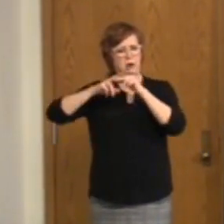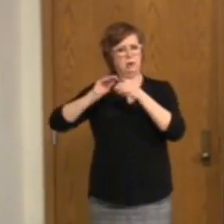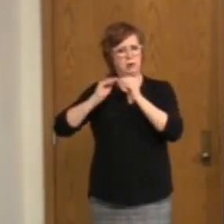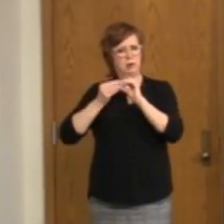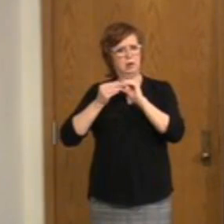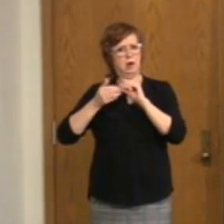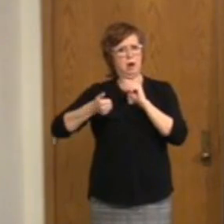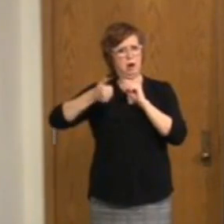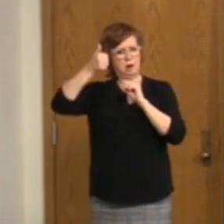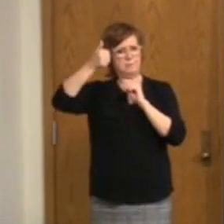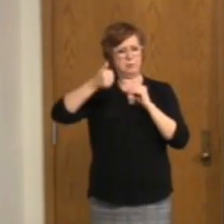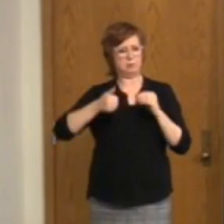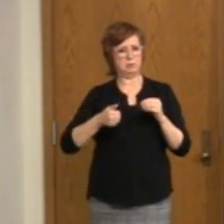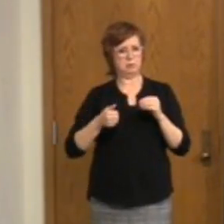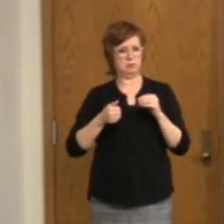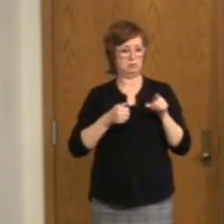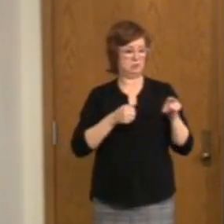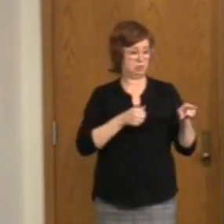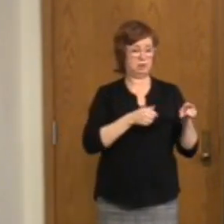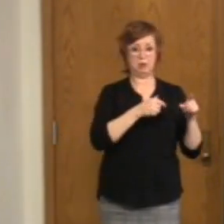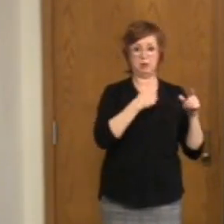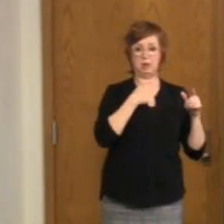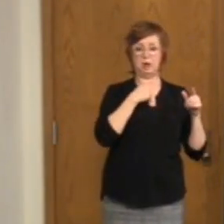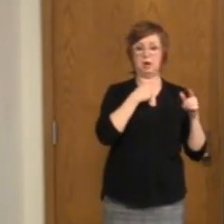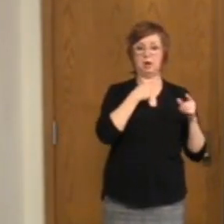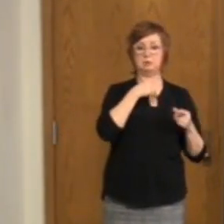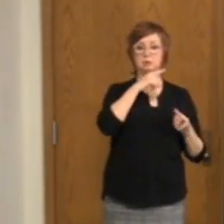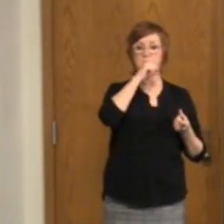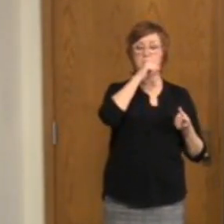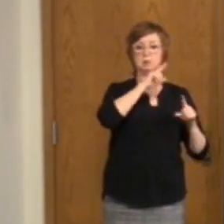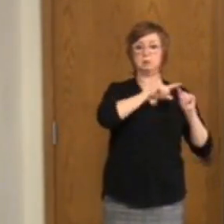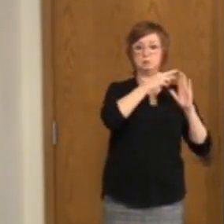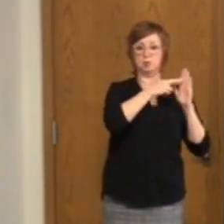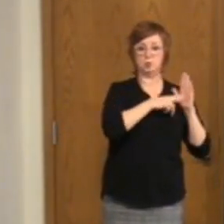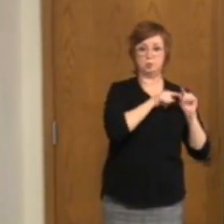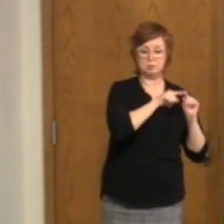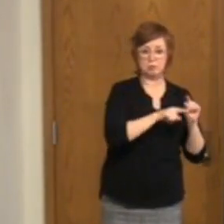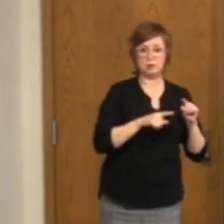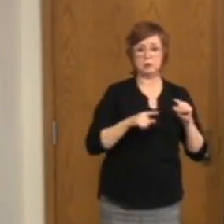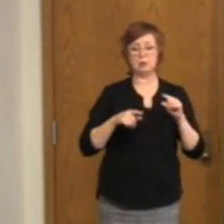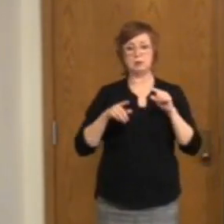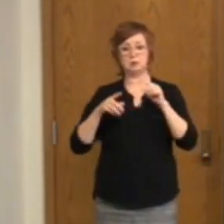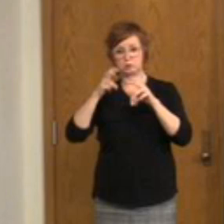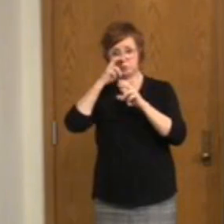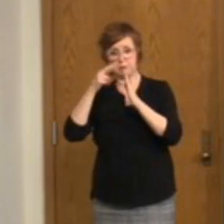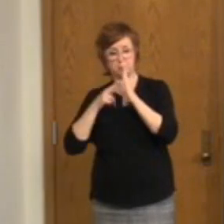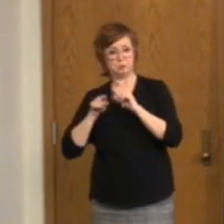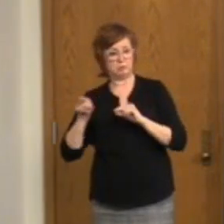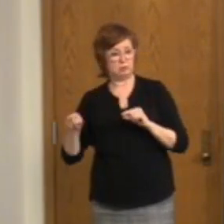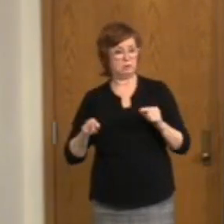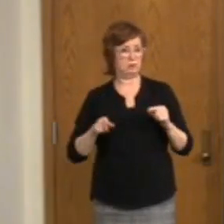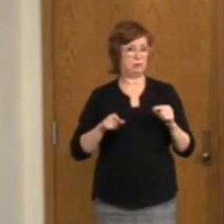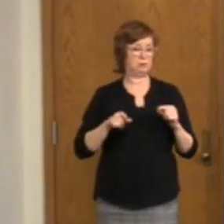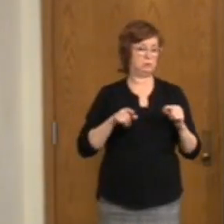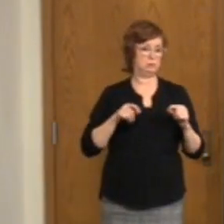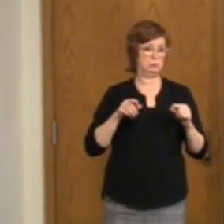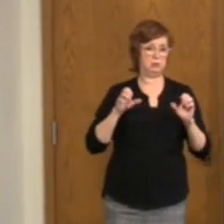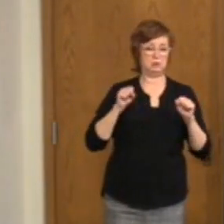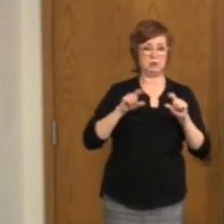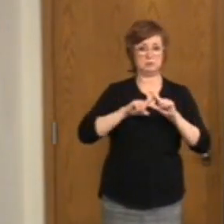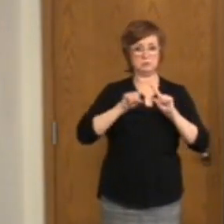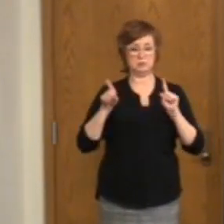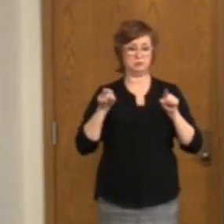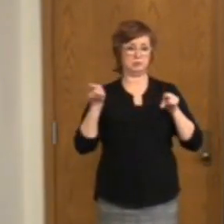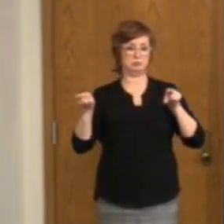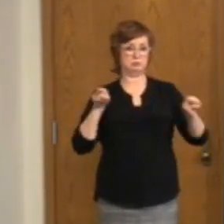Or would we consider moving on restrictions if cases spiked in one area versus another? I would just like your answer